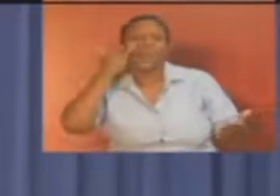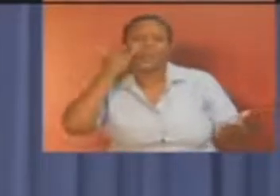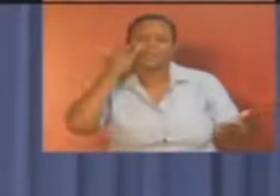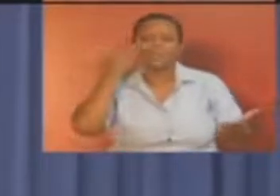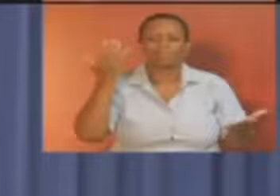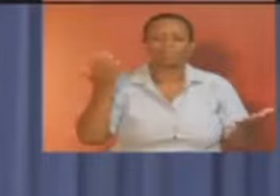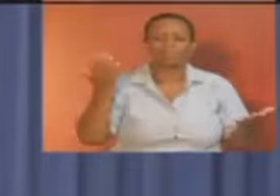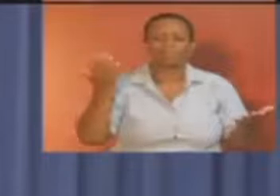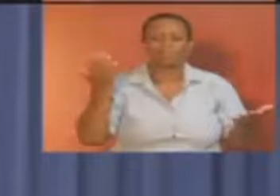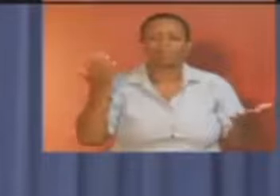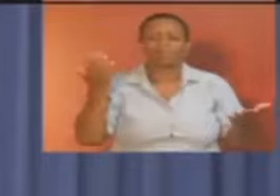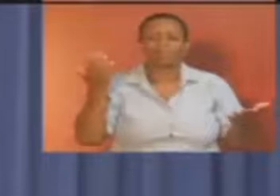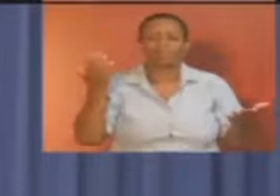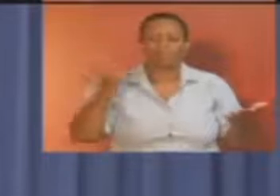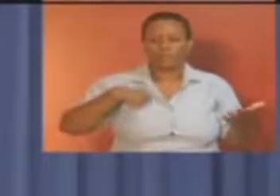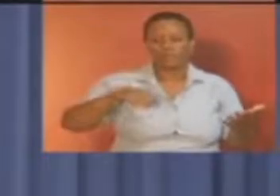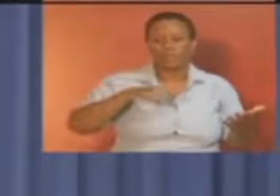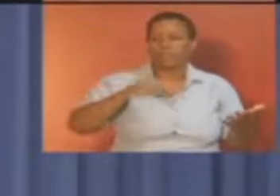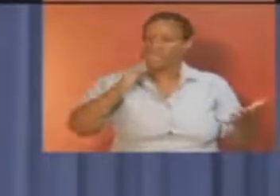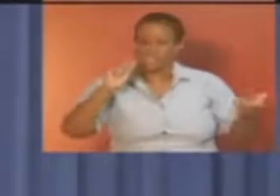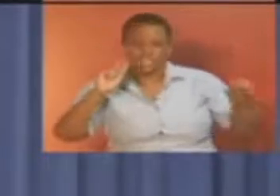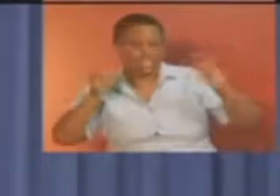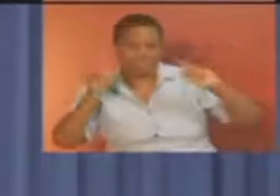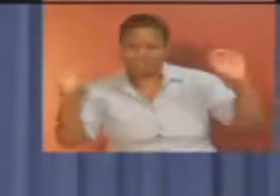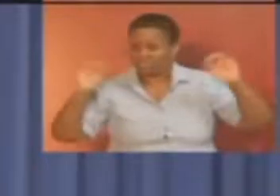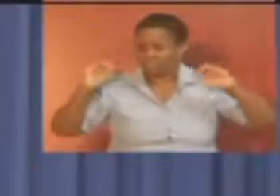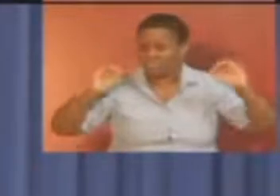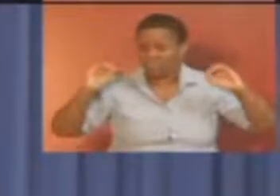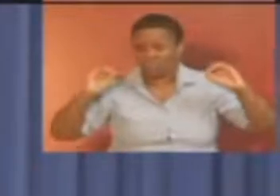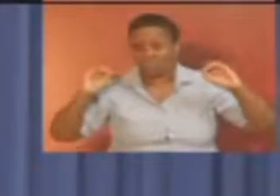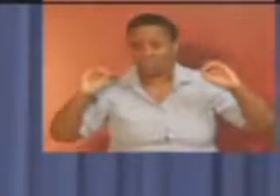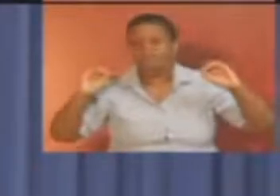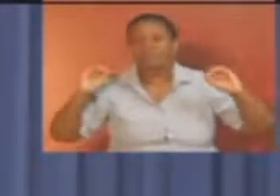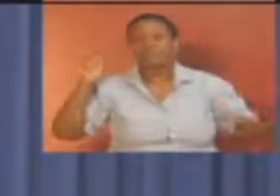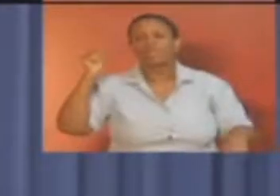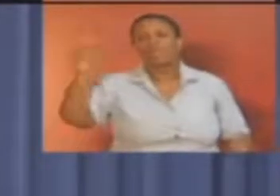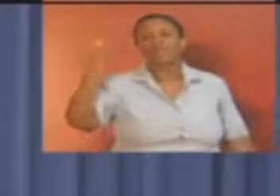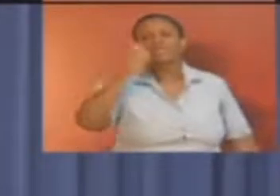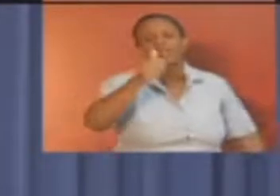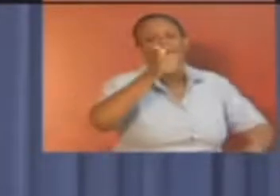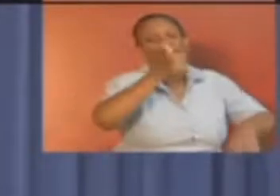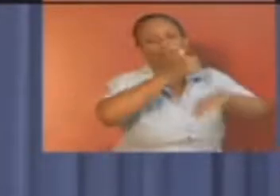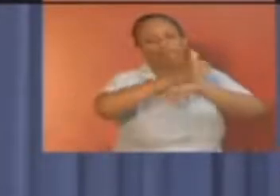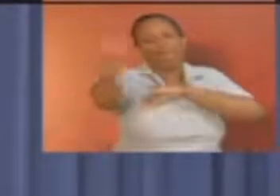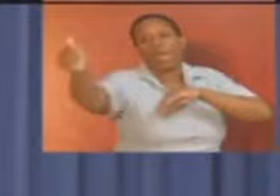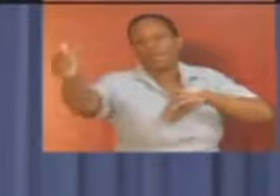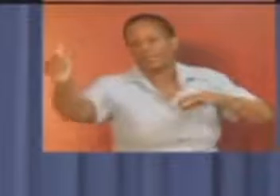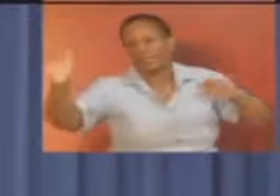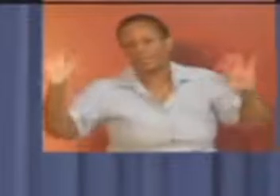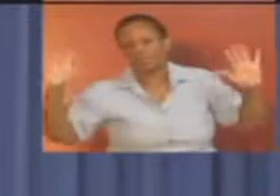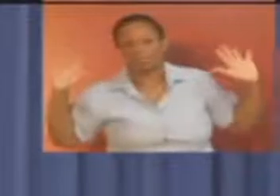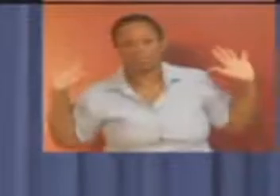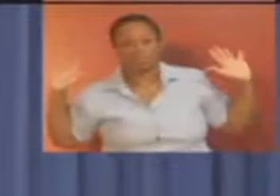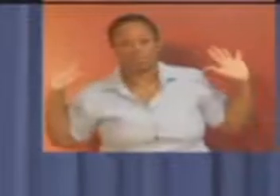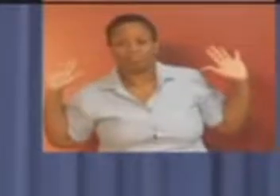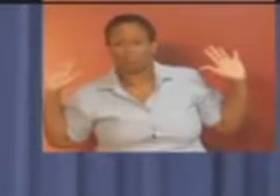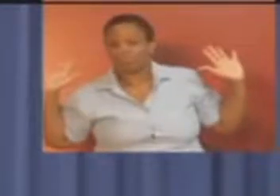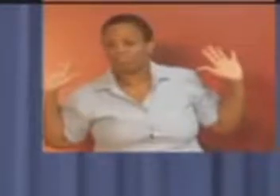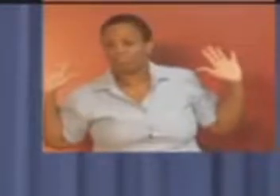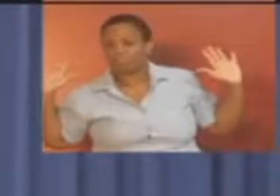stay in this situation longer than is necessary. The greater the cooperation, the shorter the period.